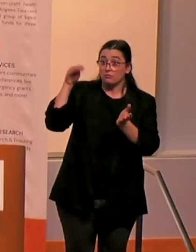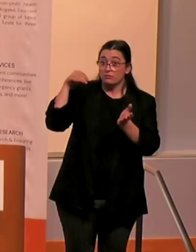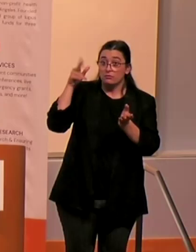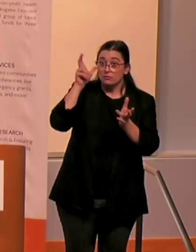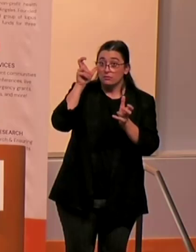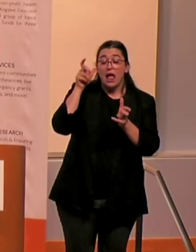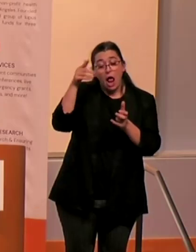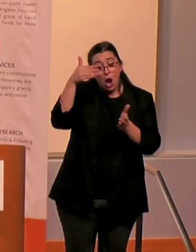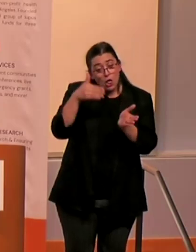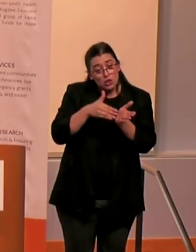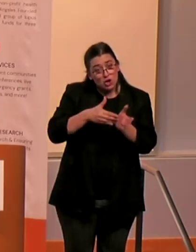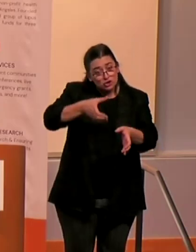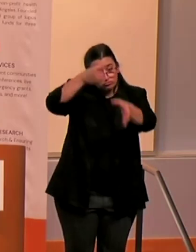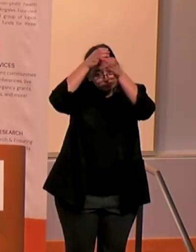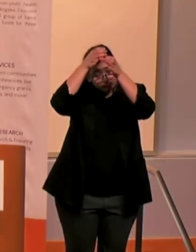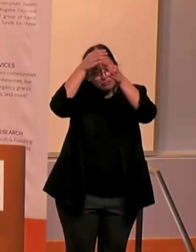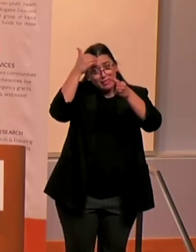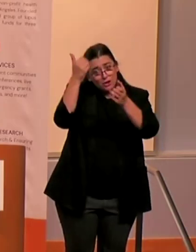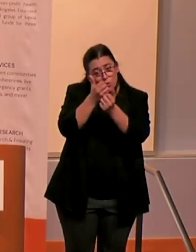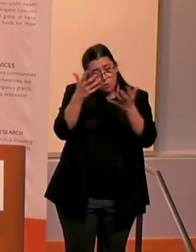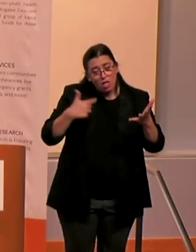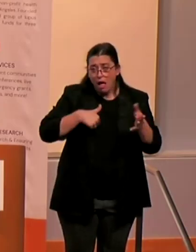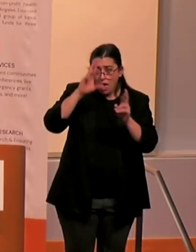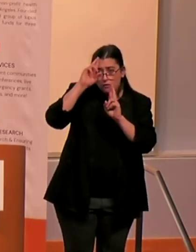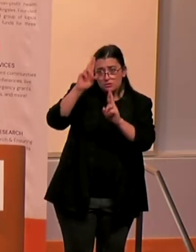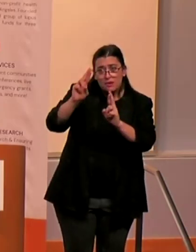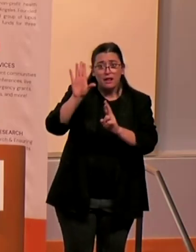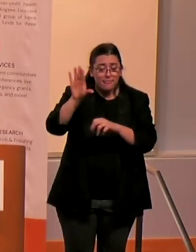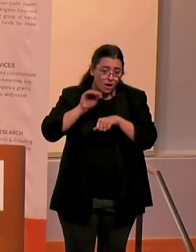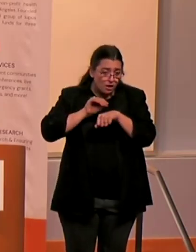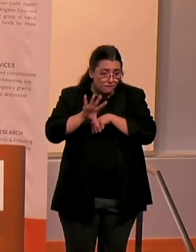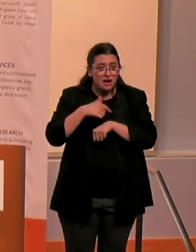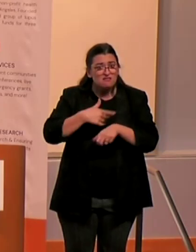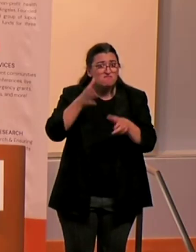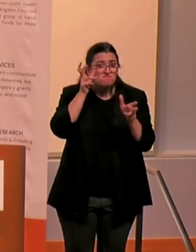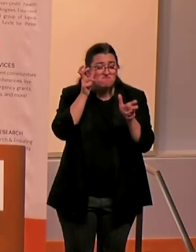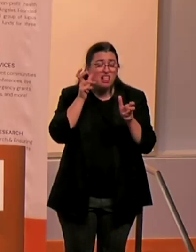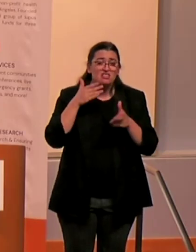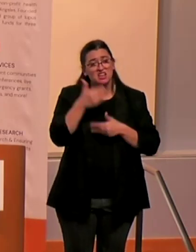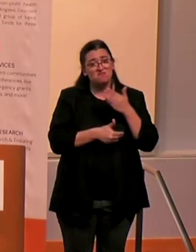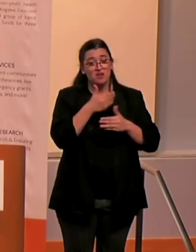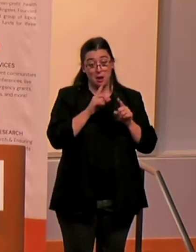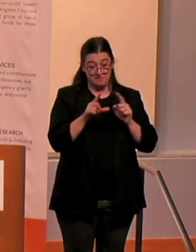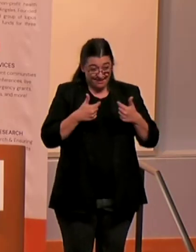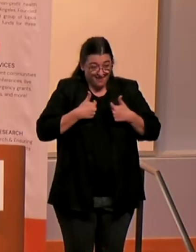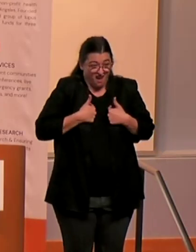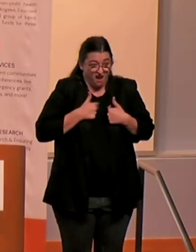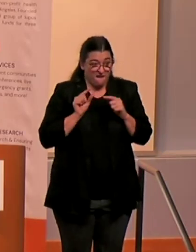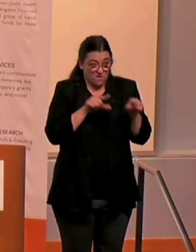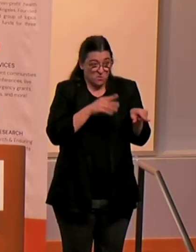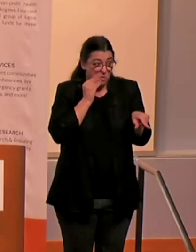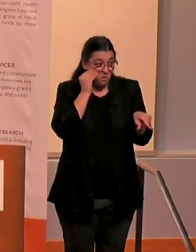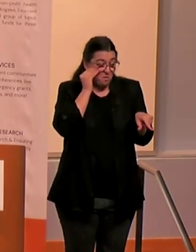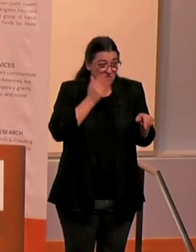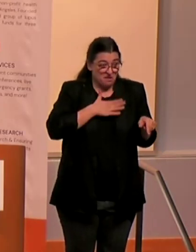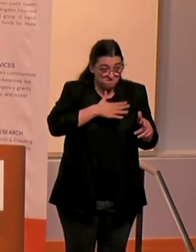although they know a lot, and I completely respect them and follow their advice, I'm the one that goes home with this disease and lives